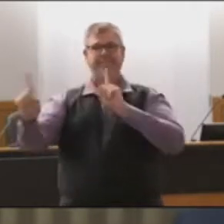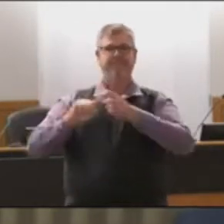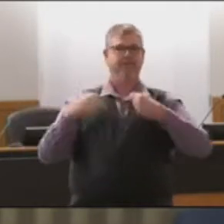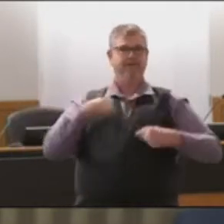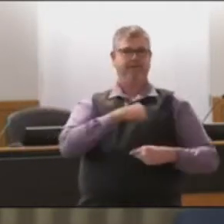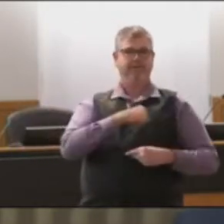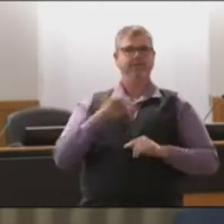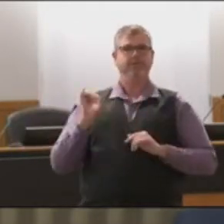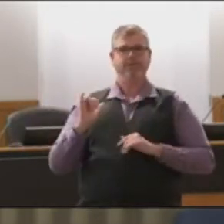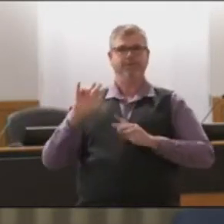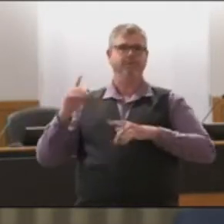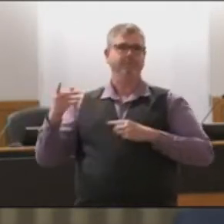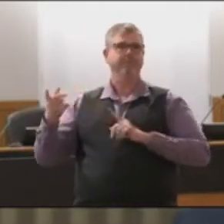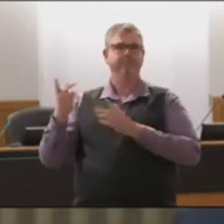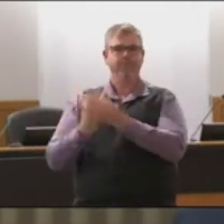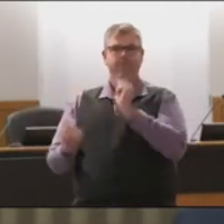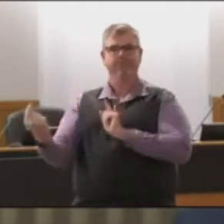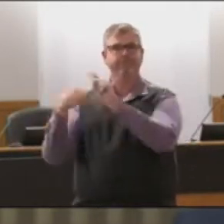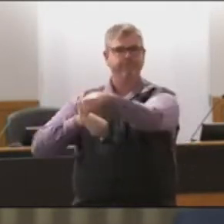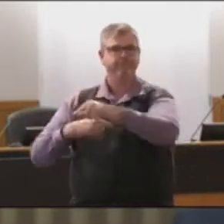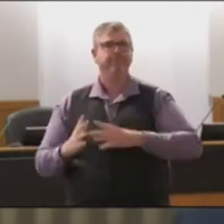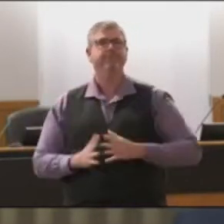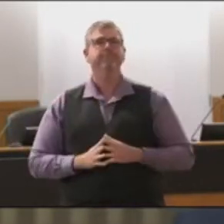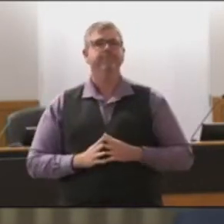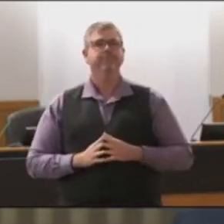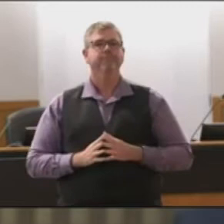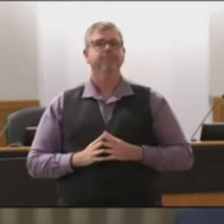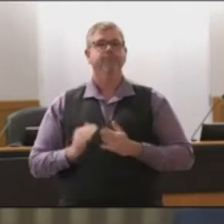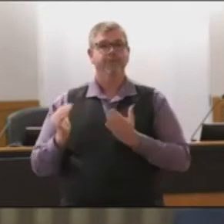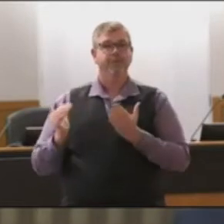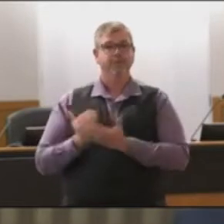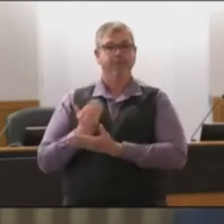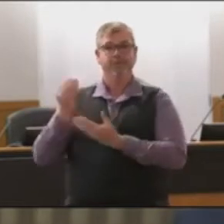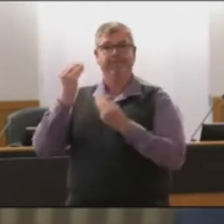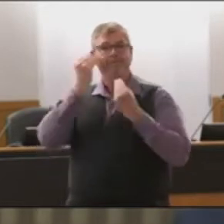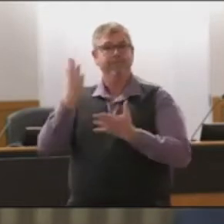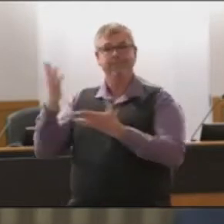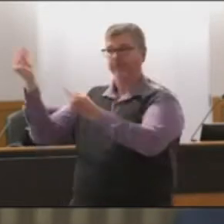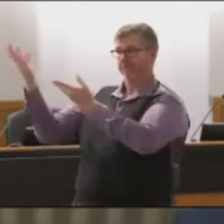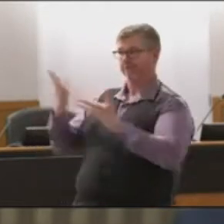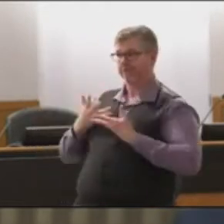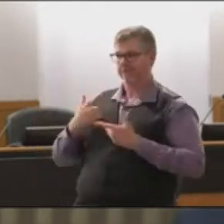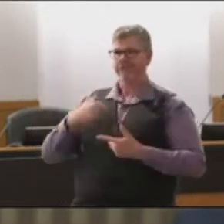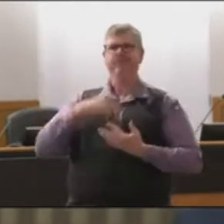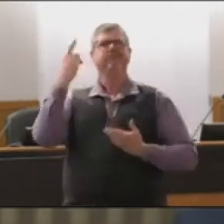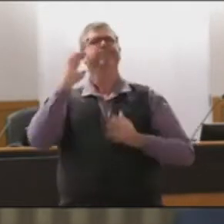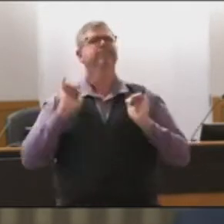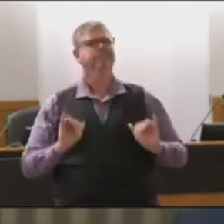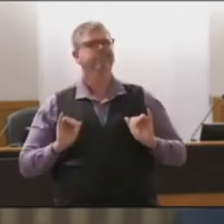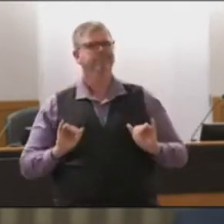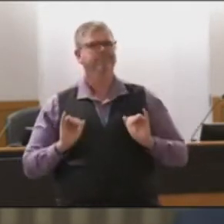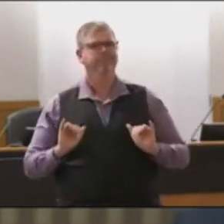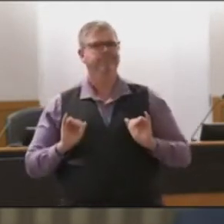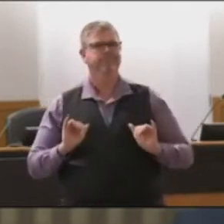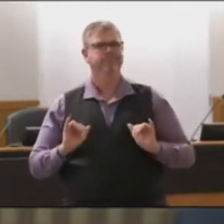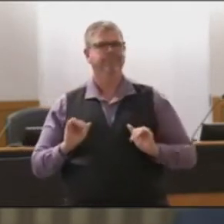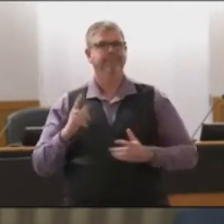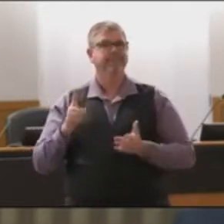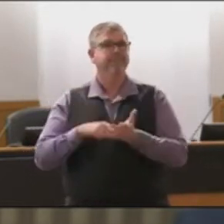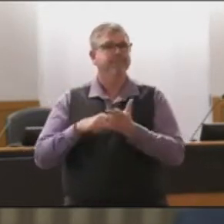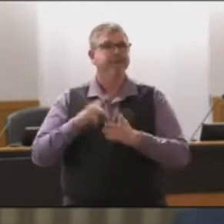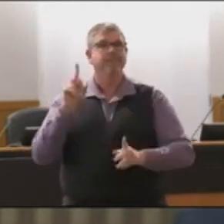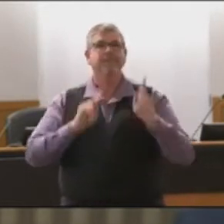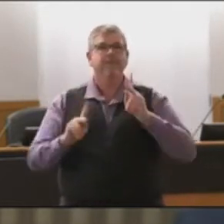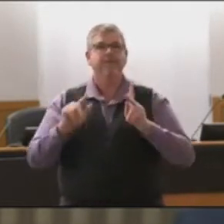may not show symptoms and still potentially be spreading the virus. In addition, individuals who may develop